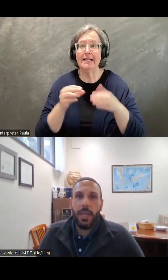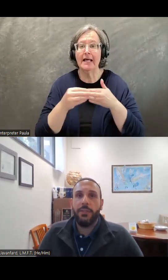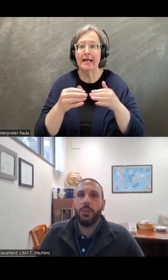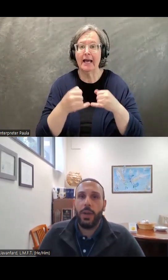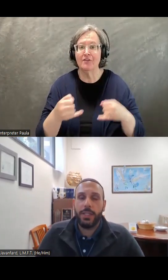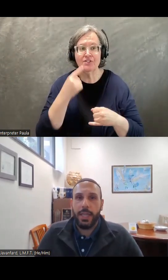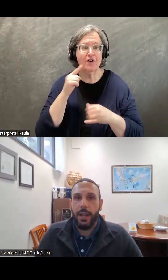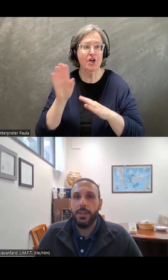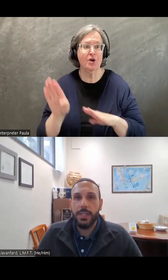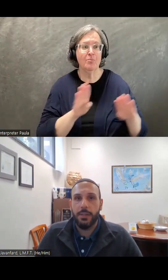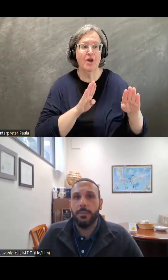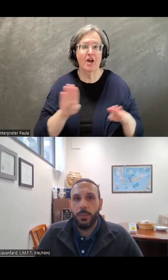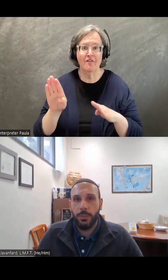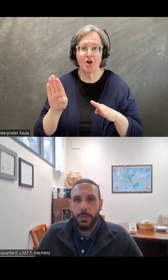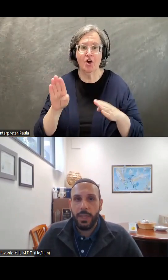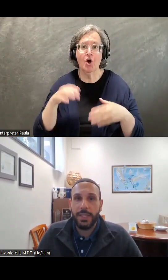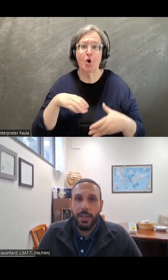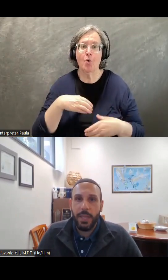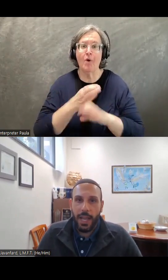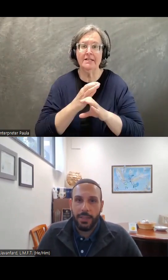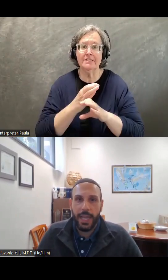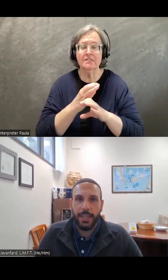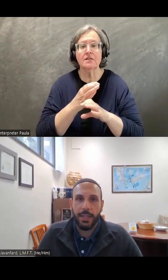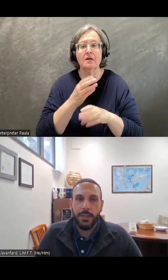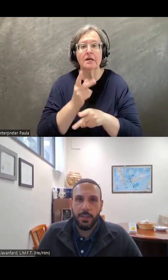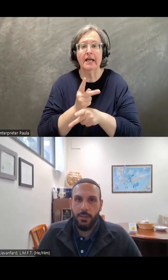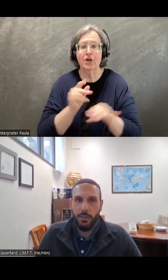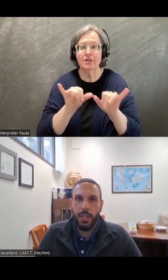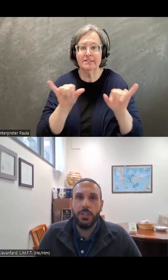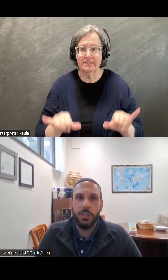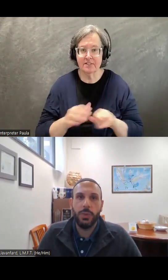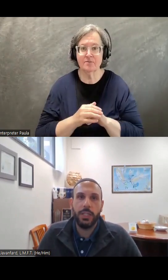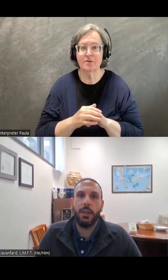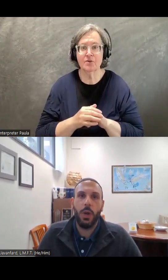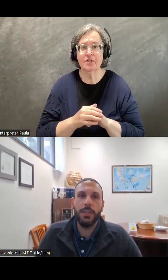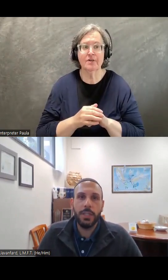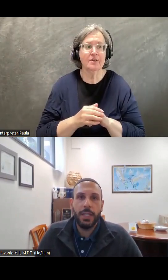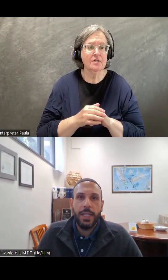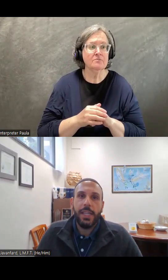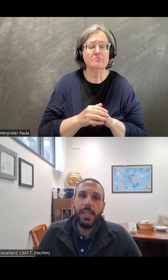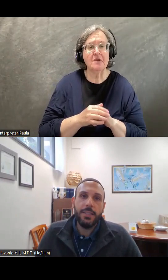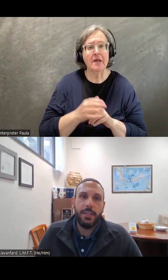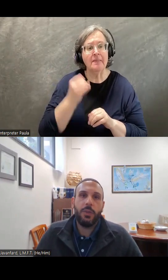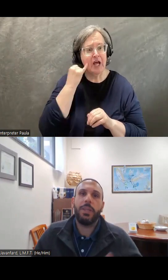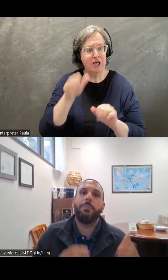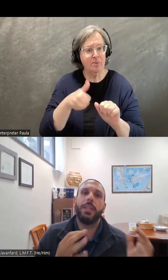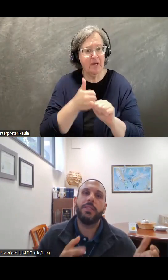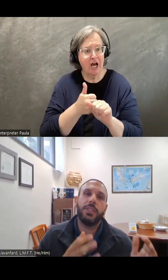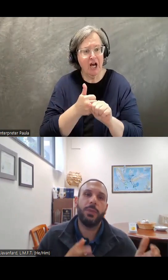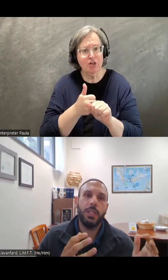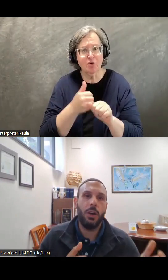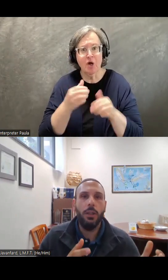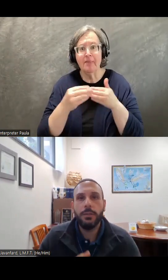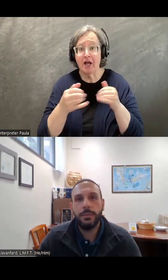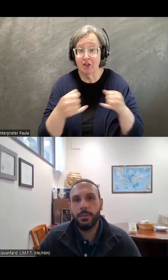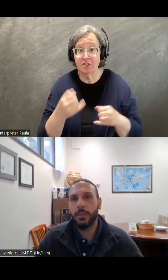guidelines for the behavioral crisis care system. The idea behind the guidelines, ingenuity that it was, is that there would be a place for